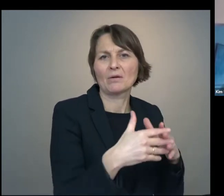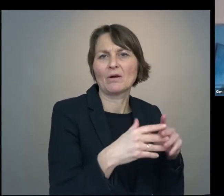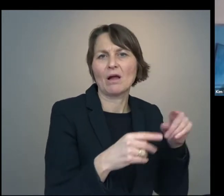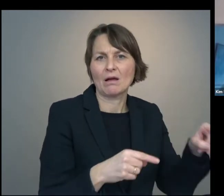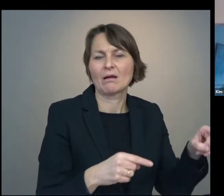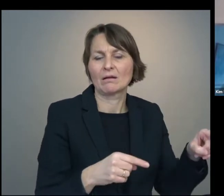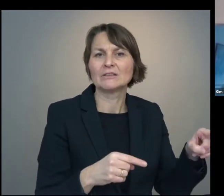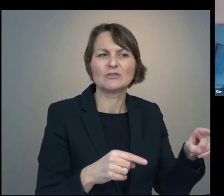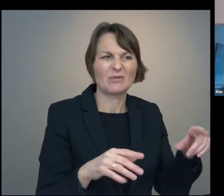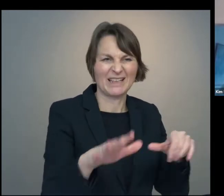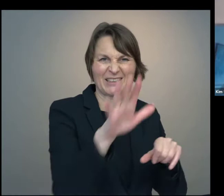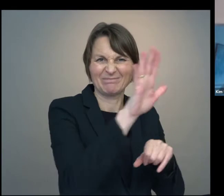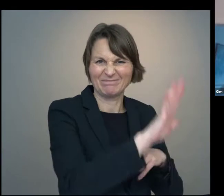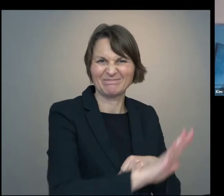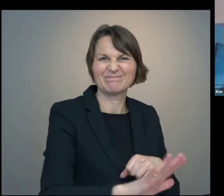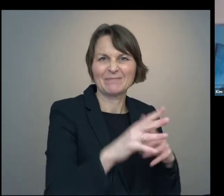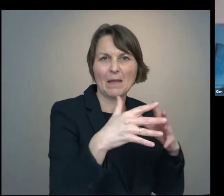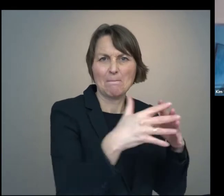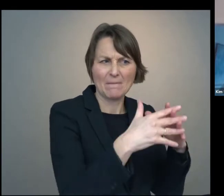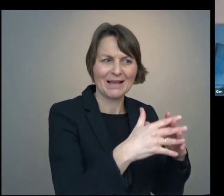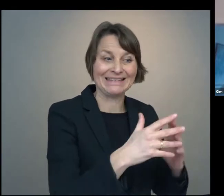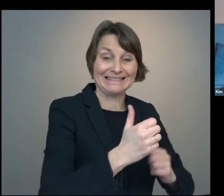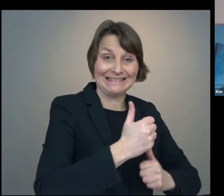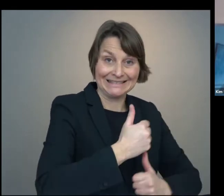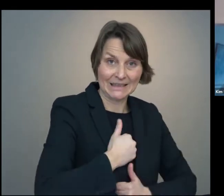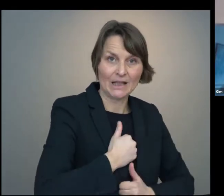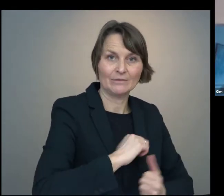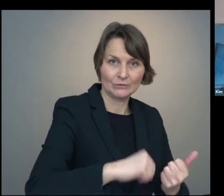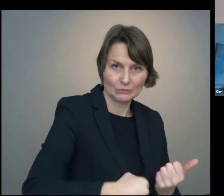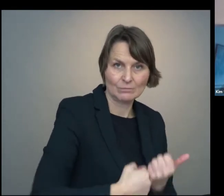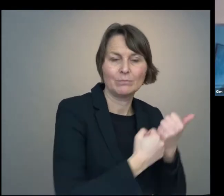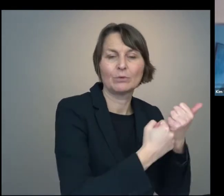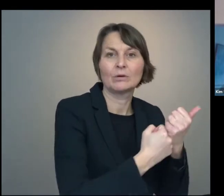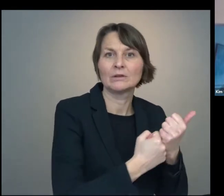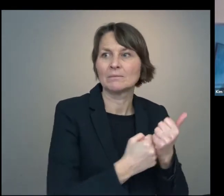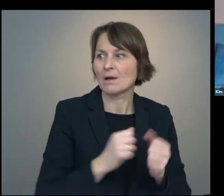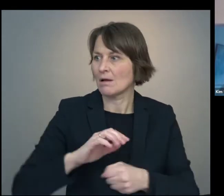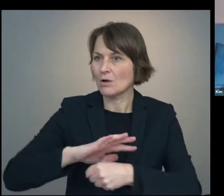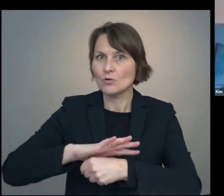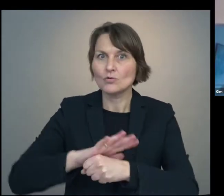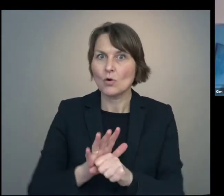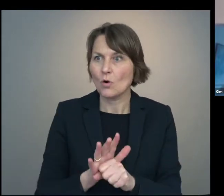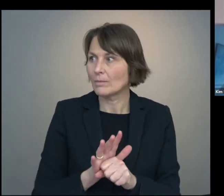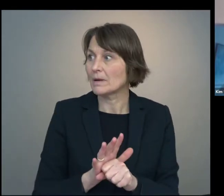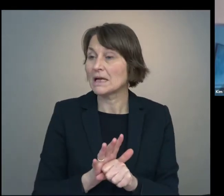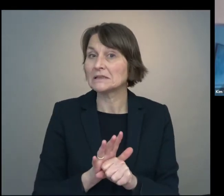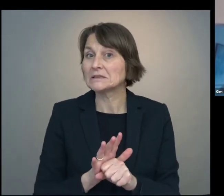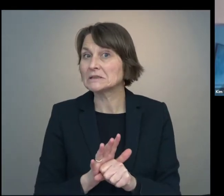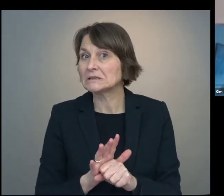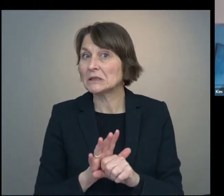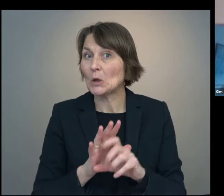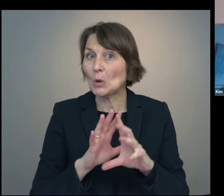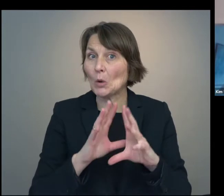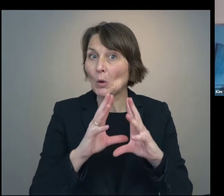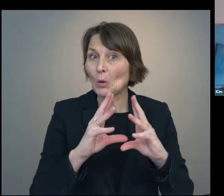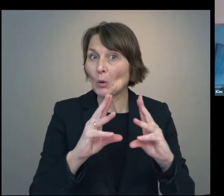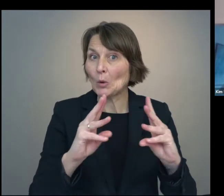covering the US area and doing sales support. And as soon as COVID permits it, we